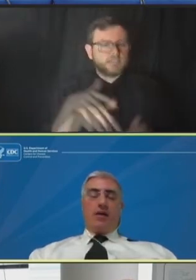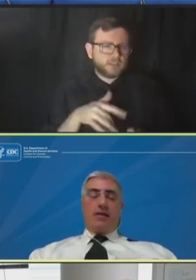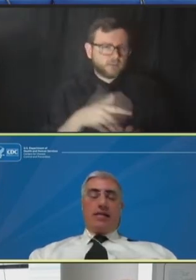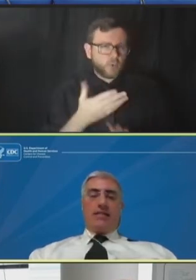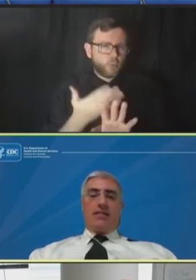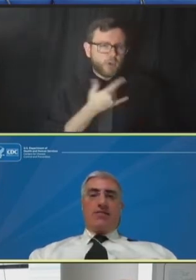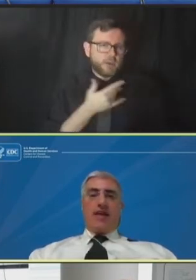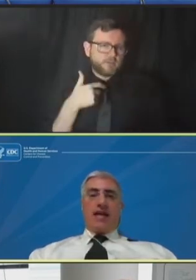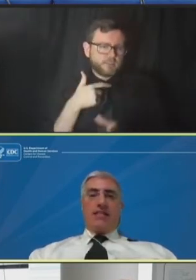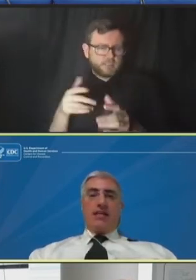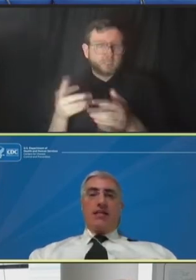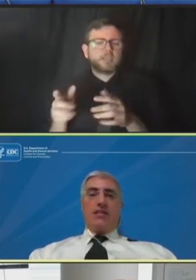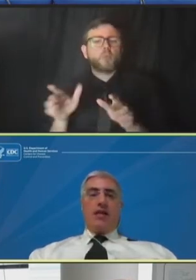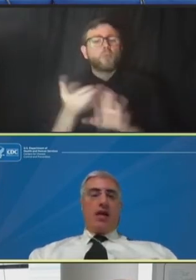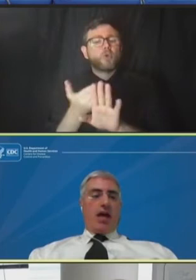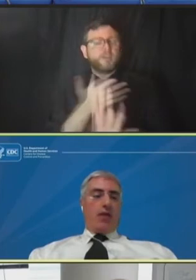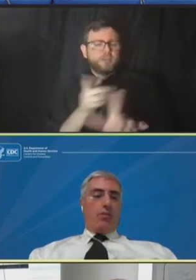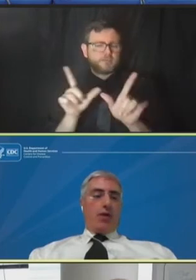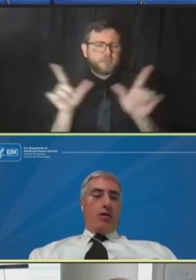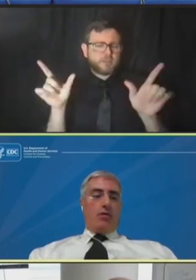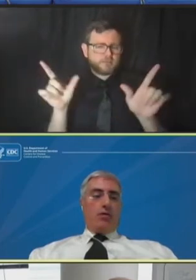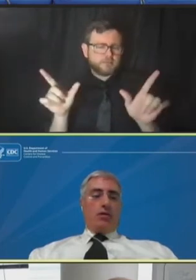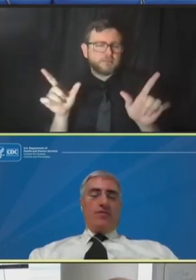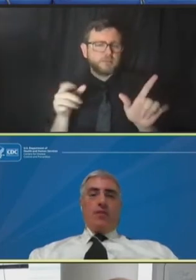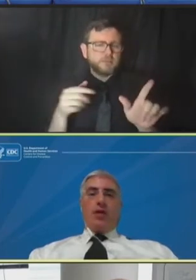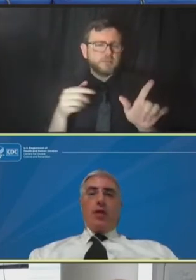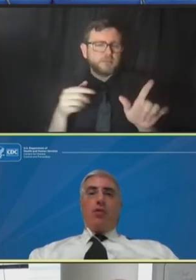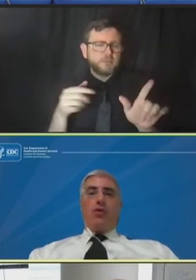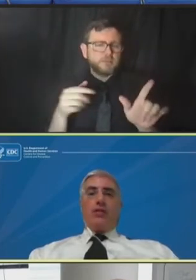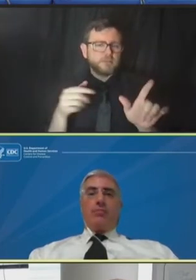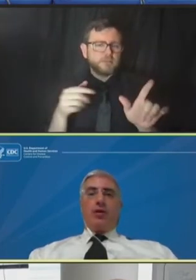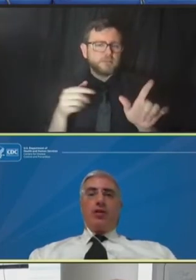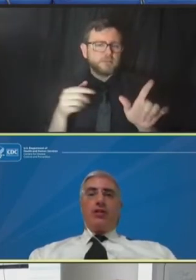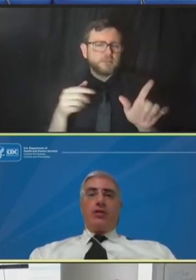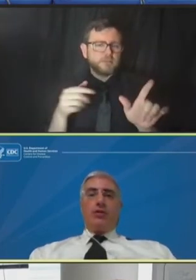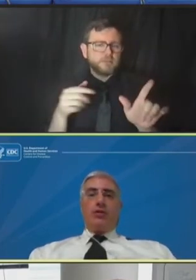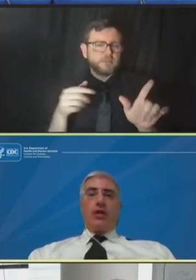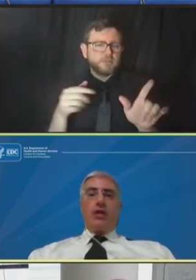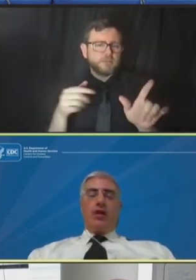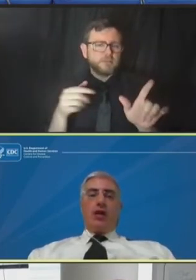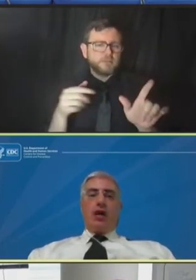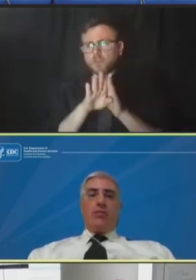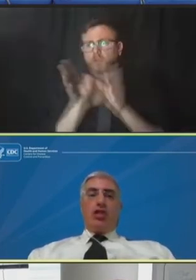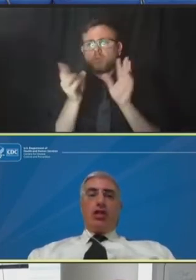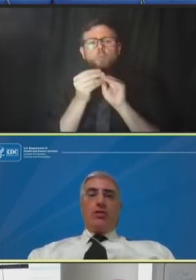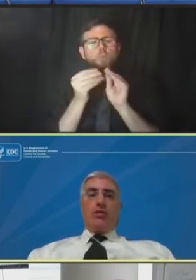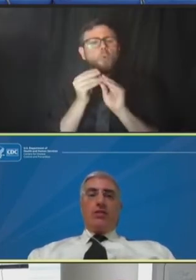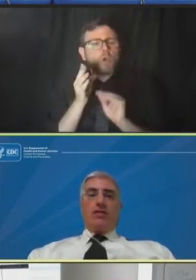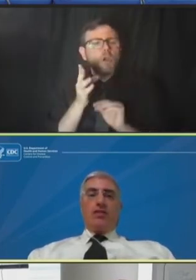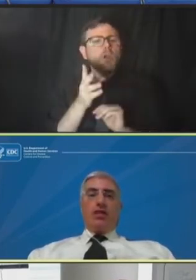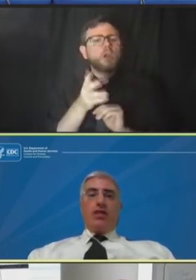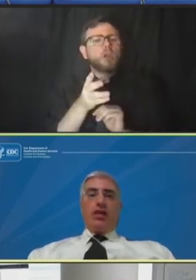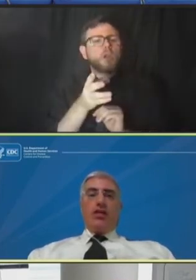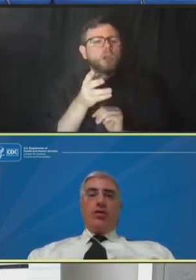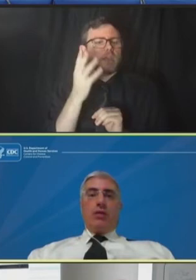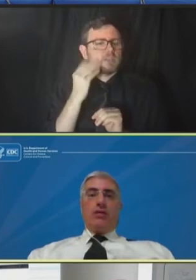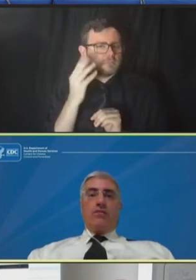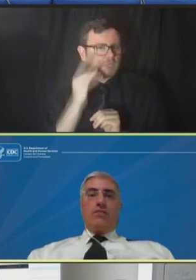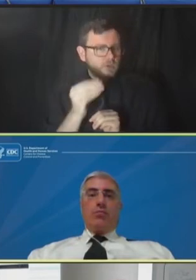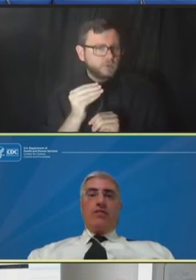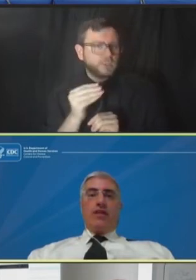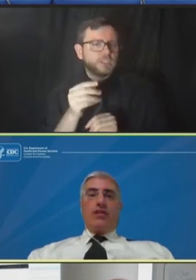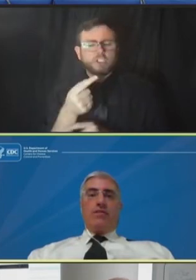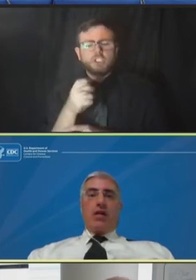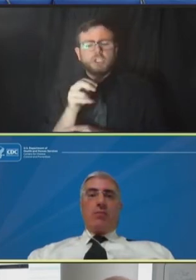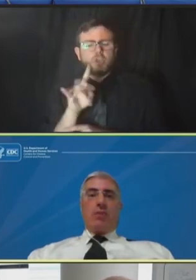previously licensed vaccines. And we are developing more experience using Jynneos specifically in humans